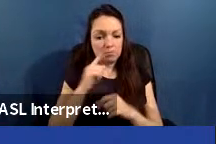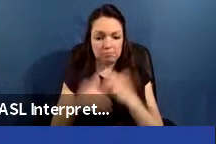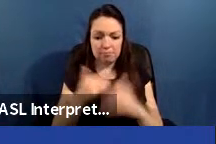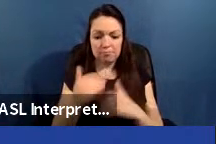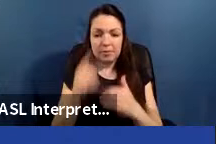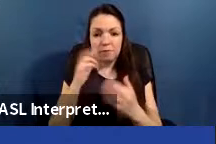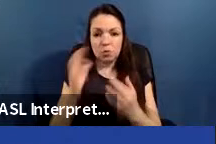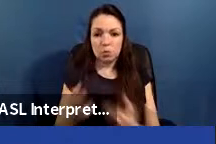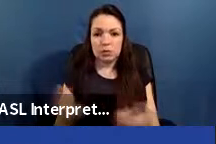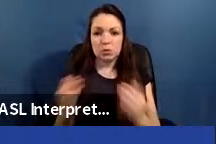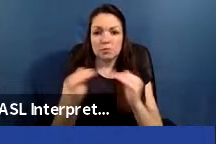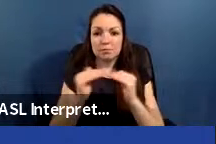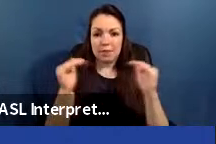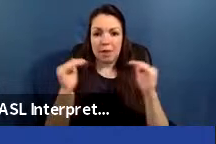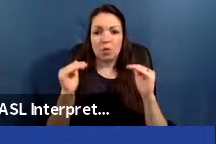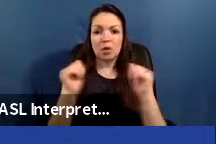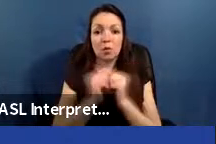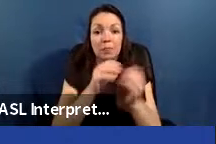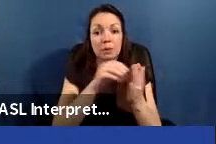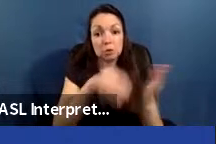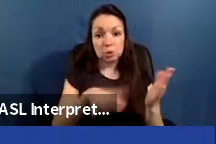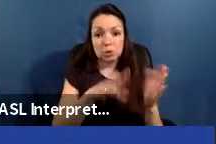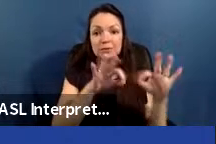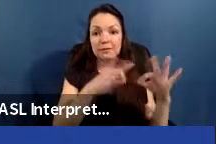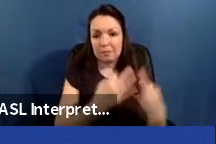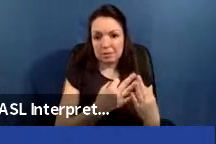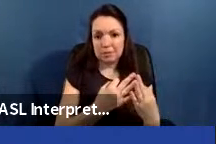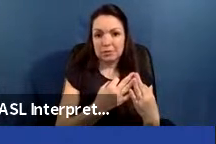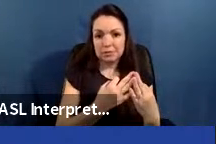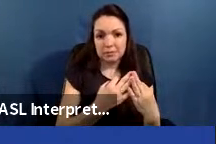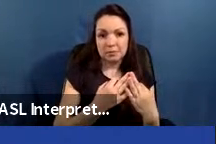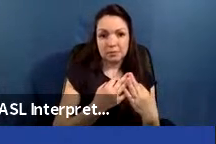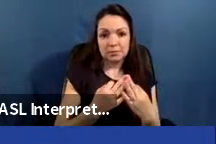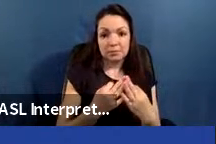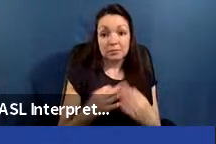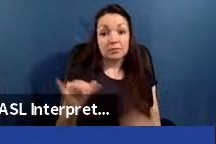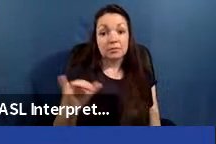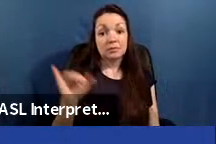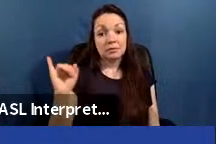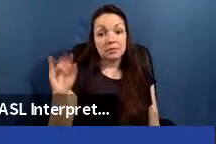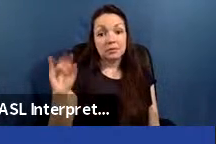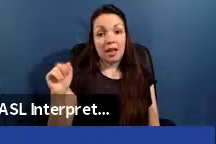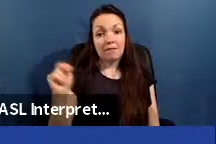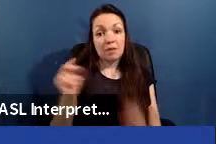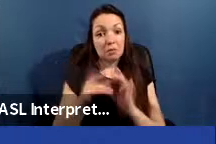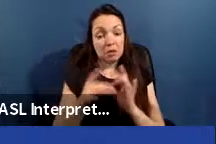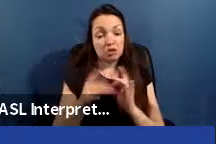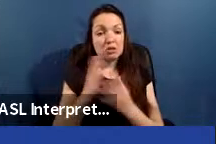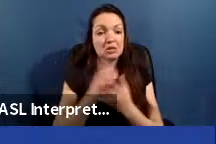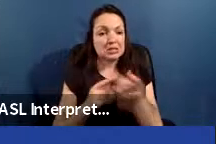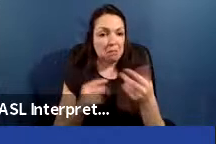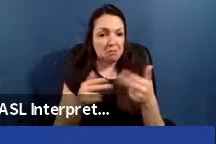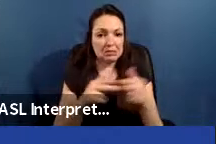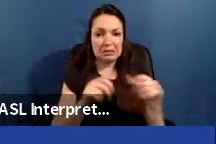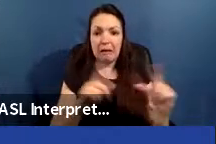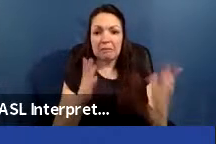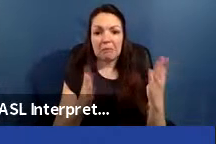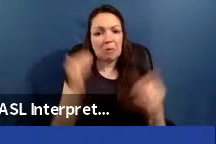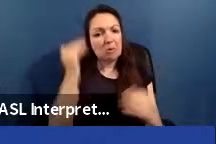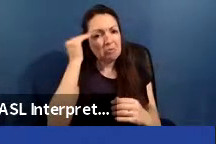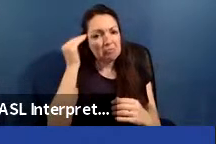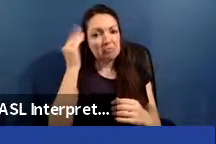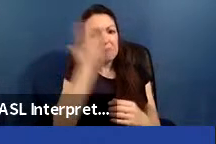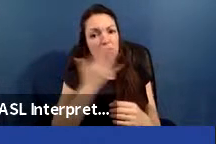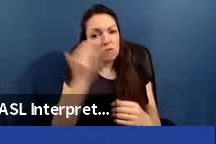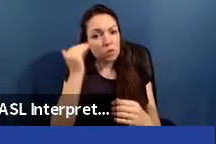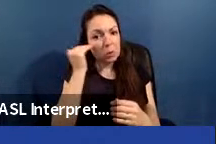equity for and with our students and families. Like Ivan shared, some of the slides I'm going to walk through now may look familiar if you